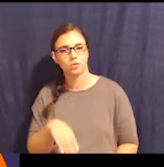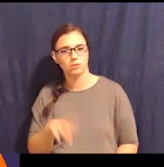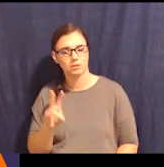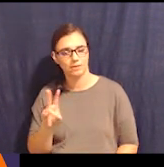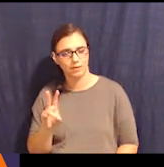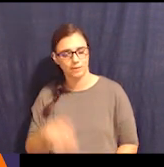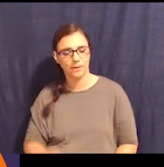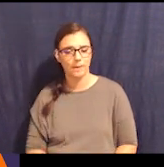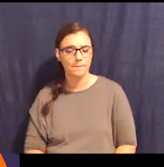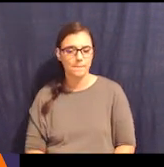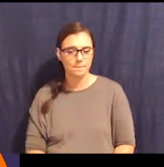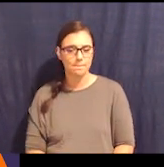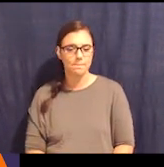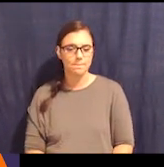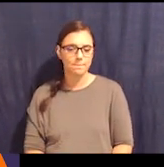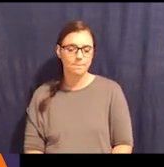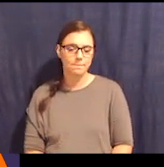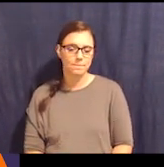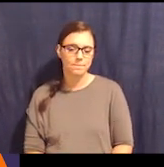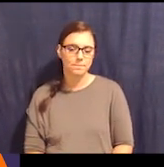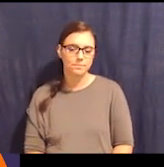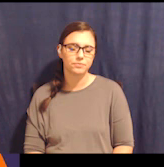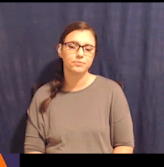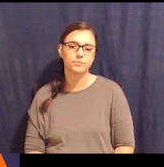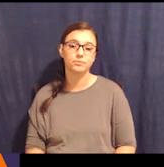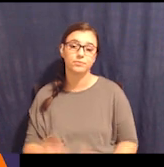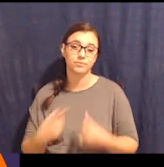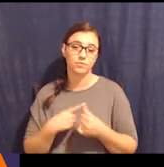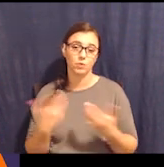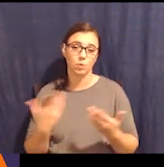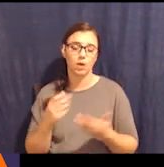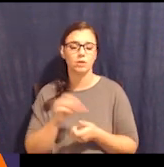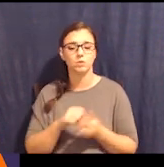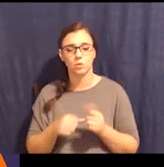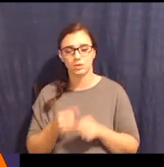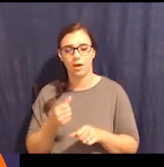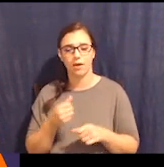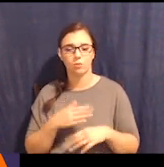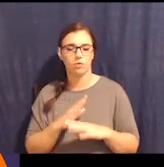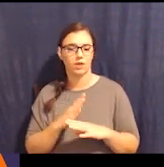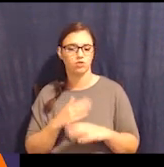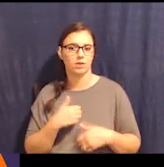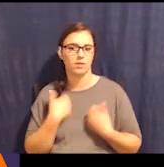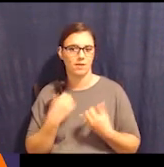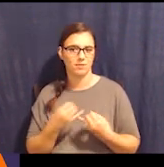these is a Suicide Prevention Lifeline, which can be reached by dialing